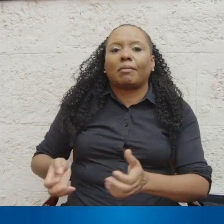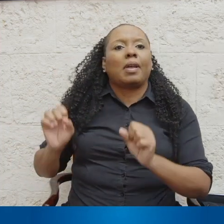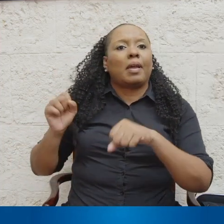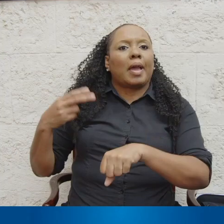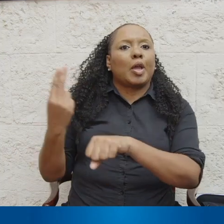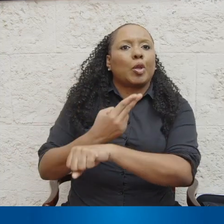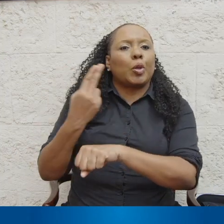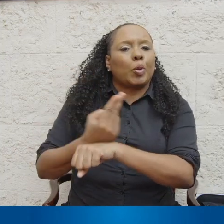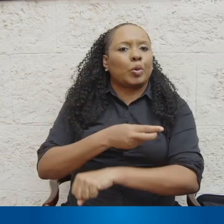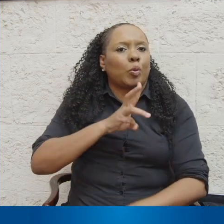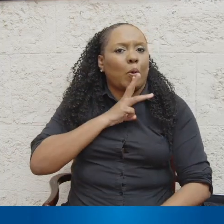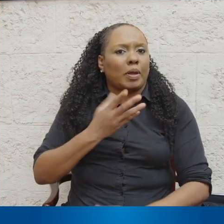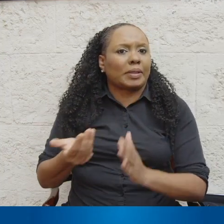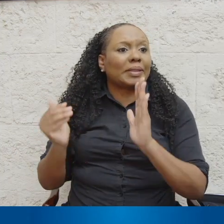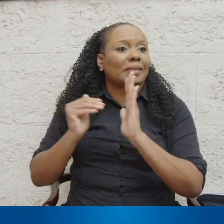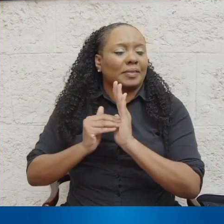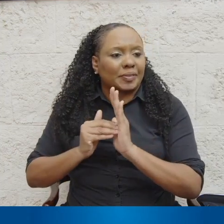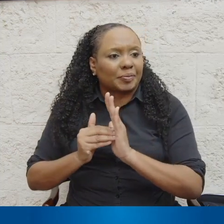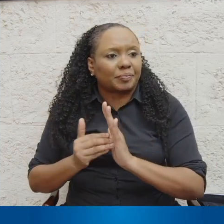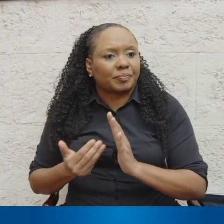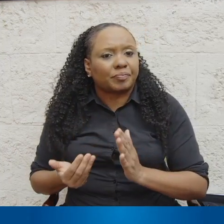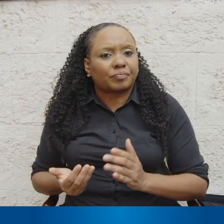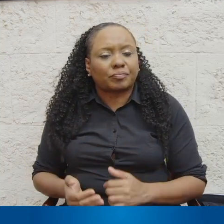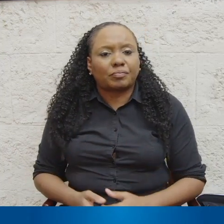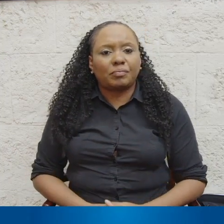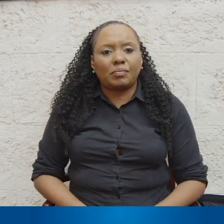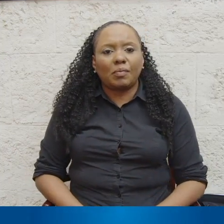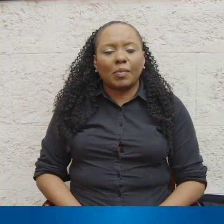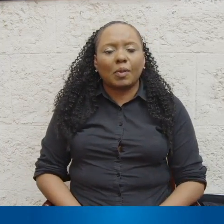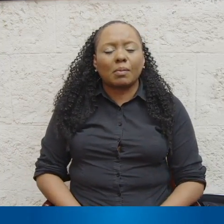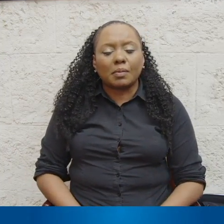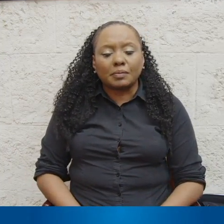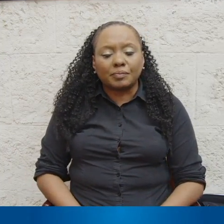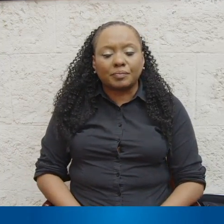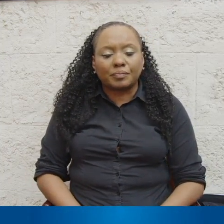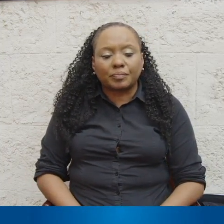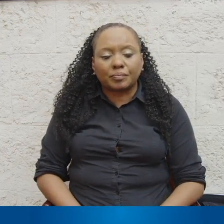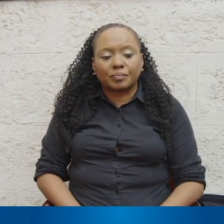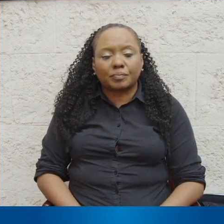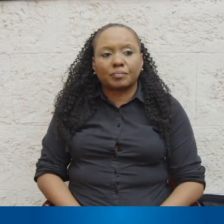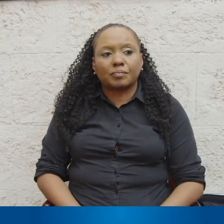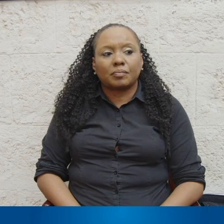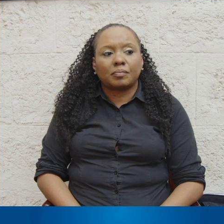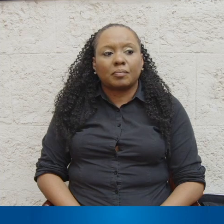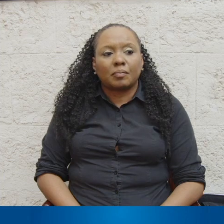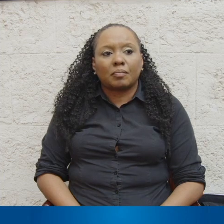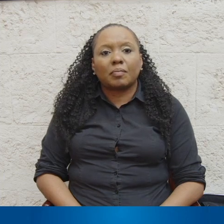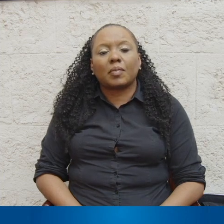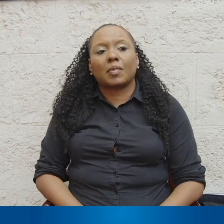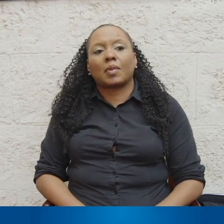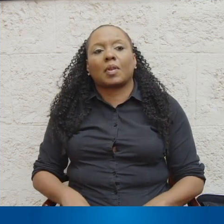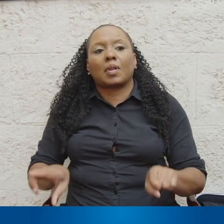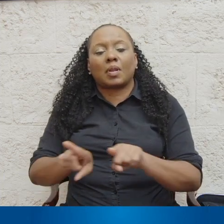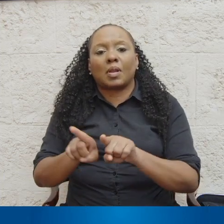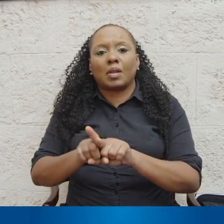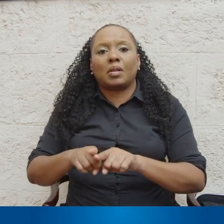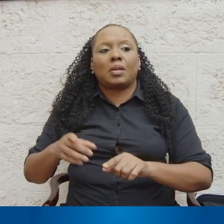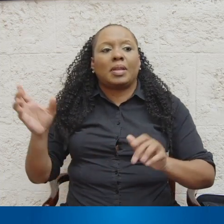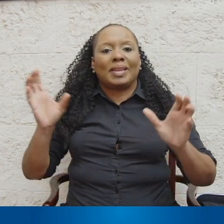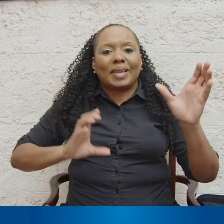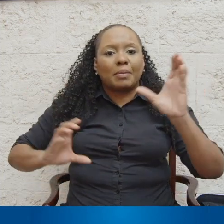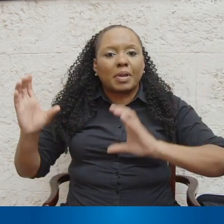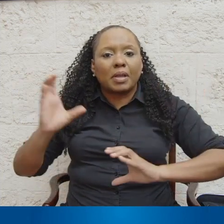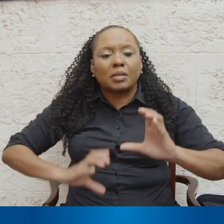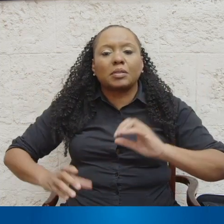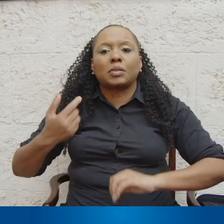supply water to the country. We need to look at the fertilizers and pesticides that we use and how the